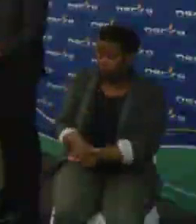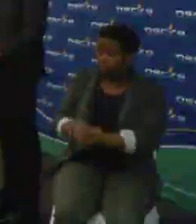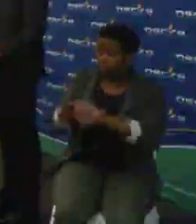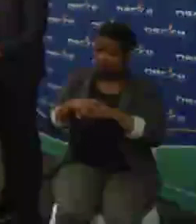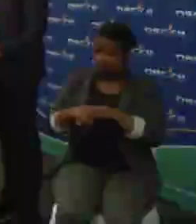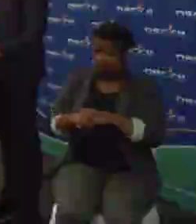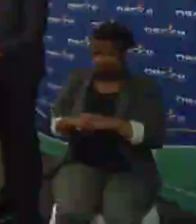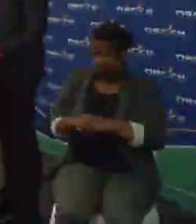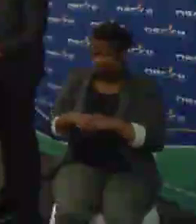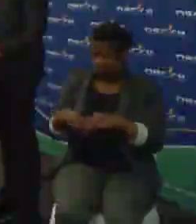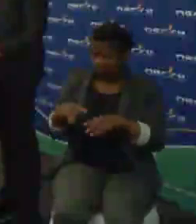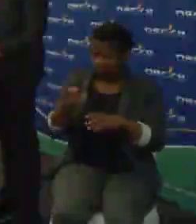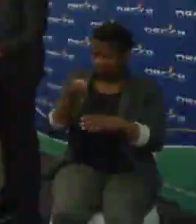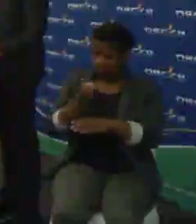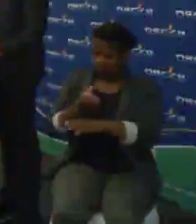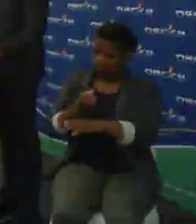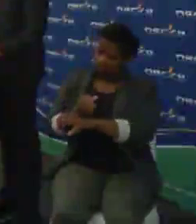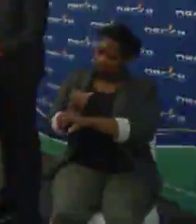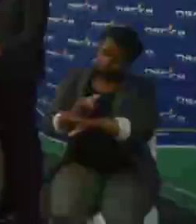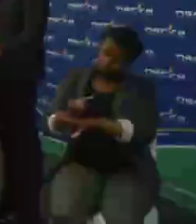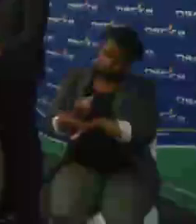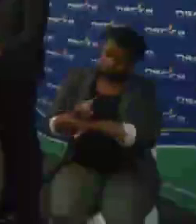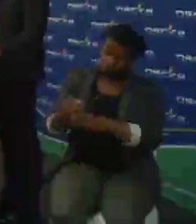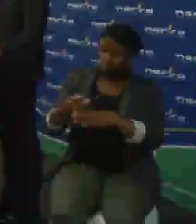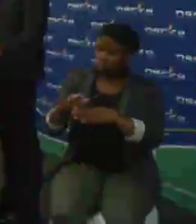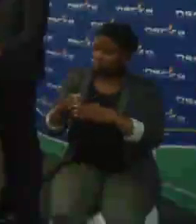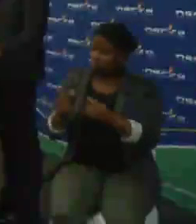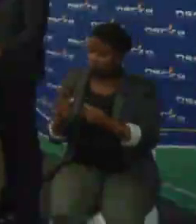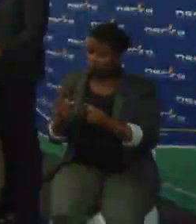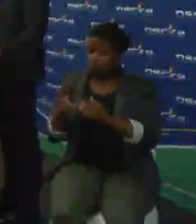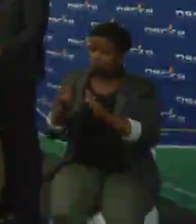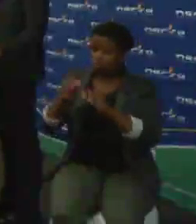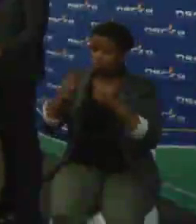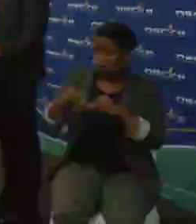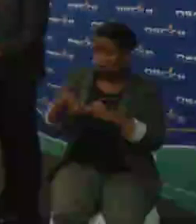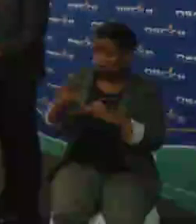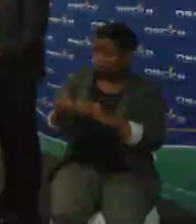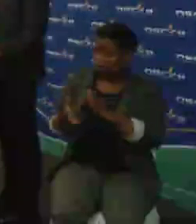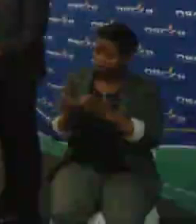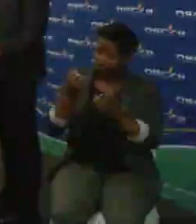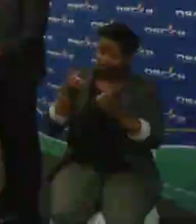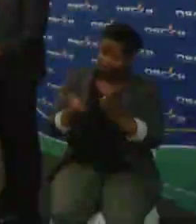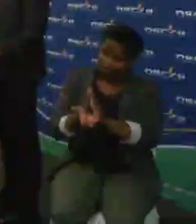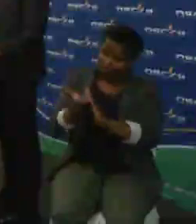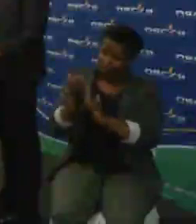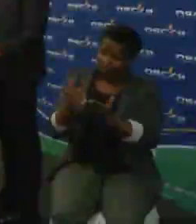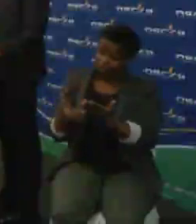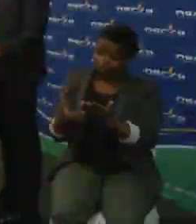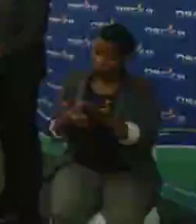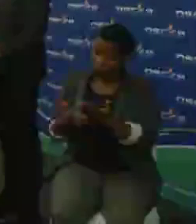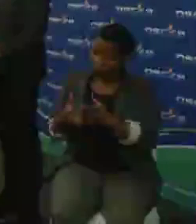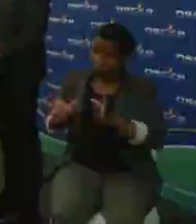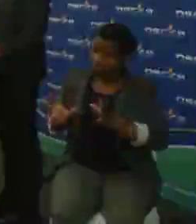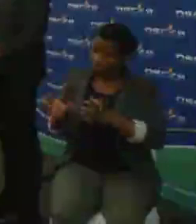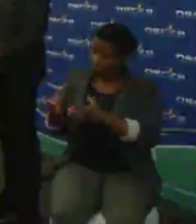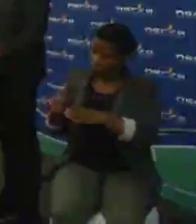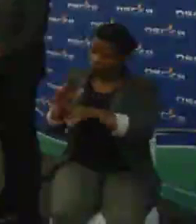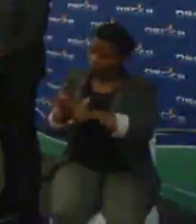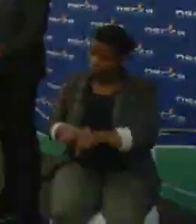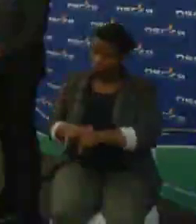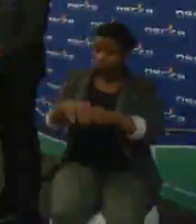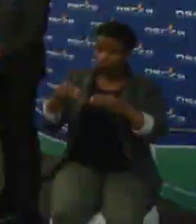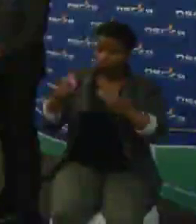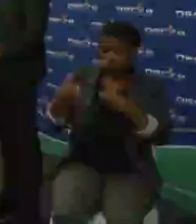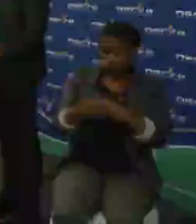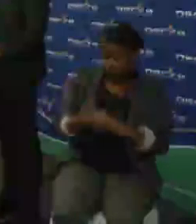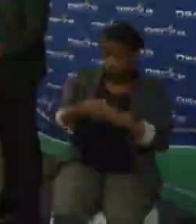the current economic state of affairs, many businesses are operating on the margin of profitability. Members will maybe be forced to close their businesses